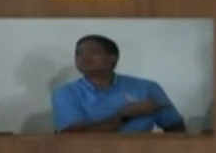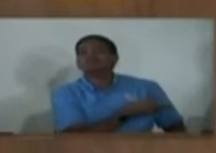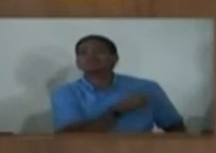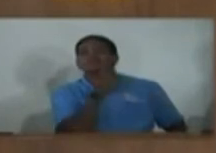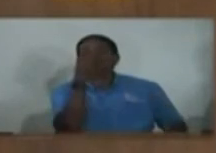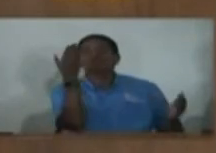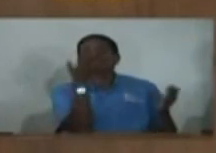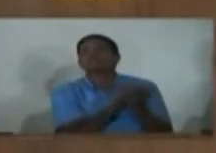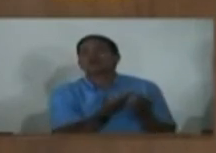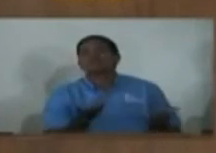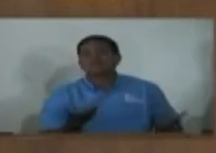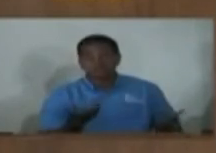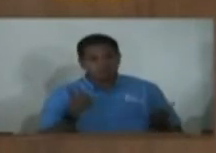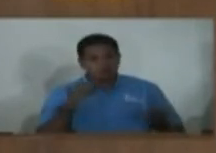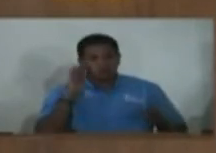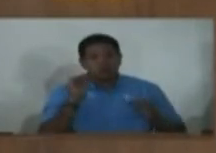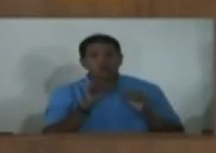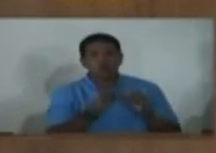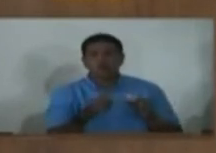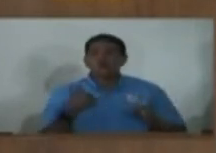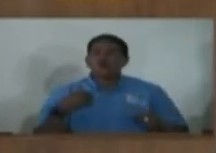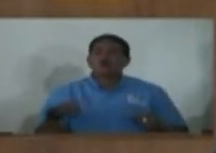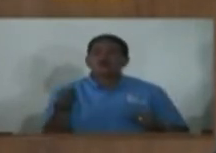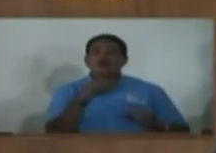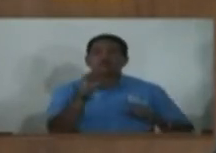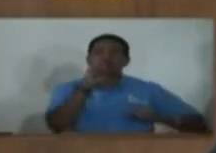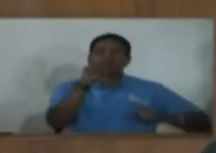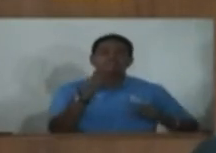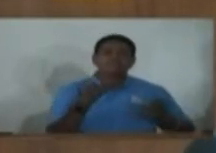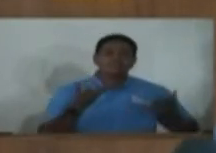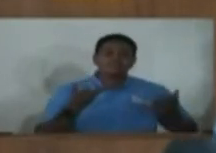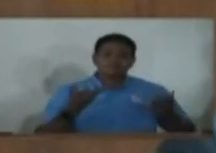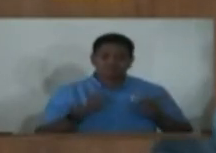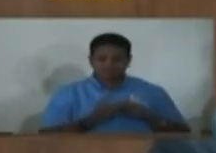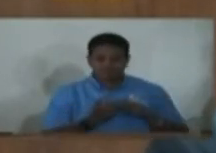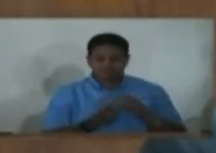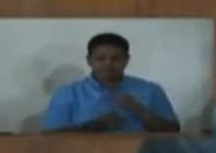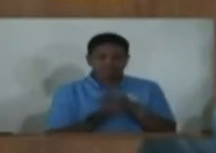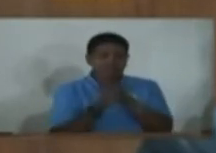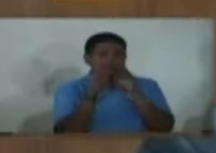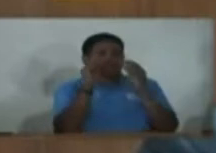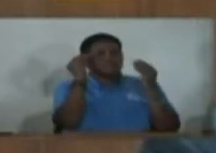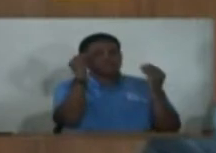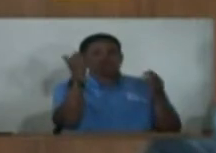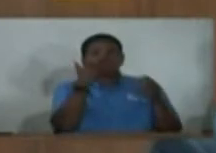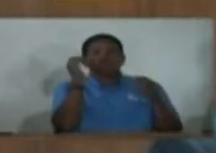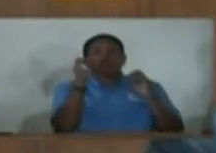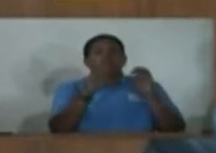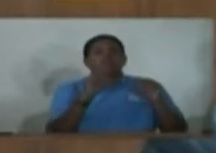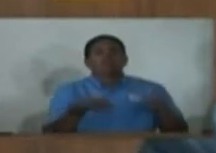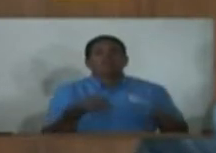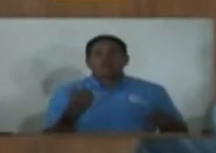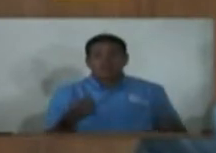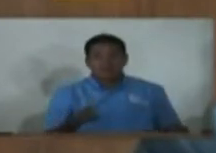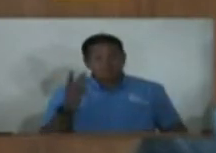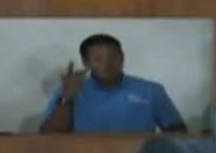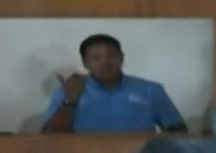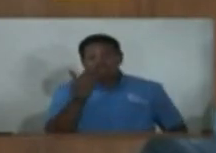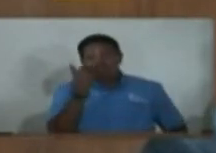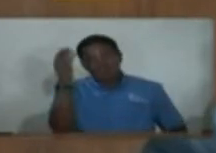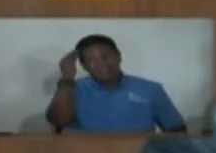at all. We will continue to have this problem of information poverty, because